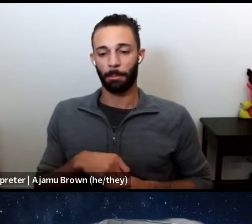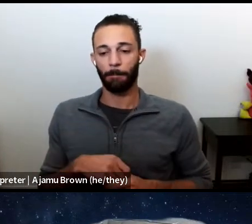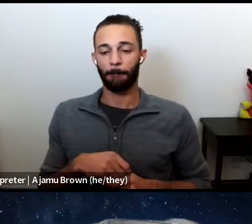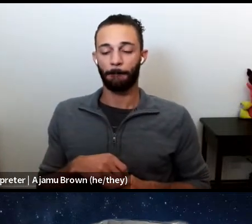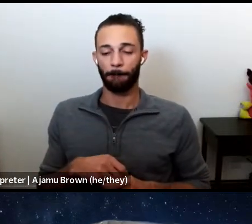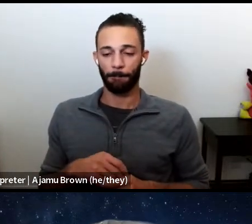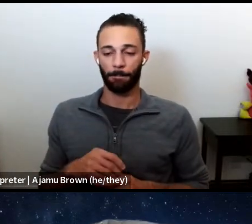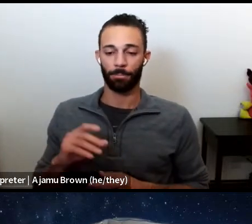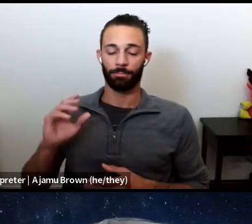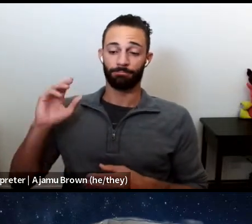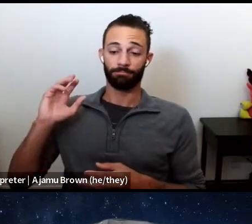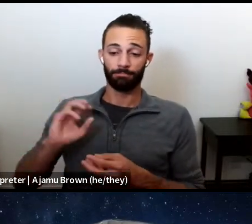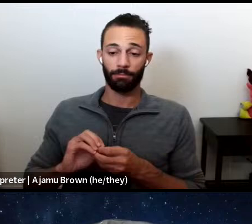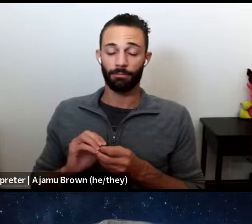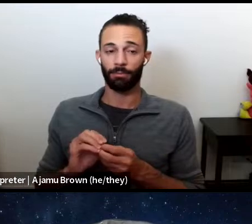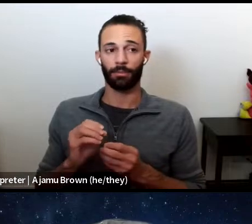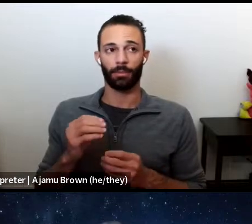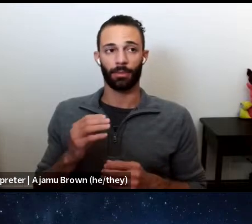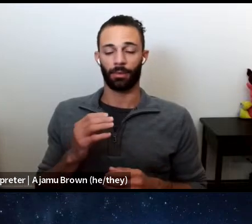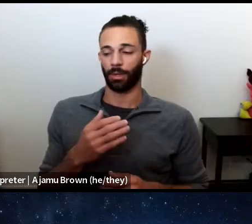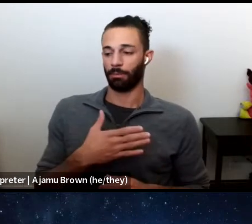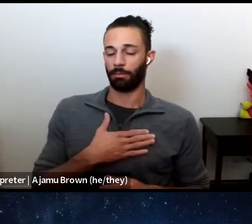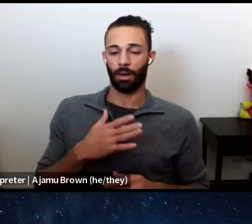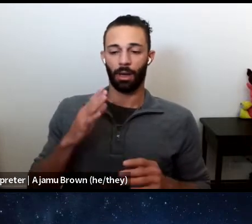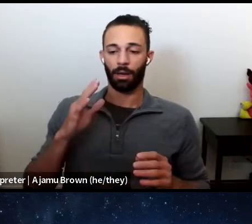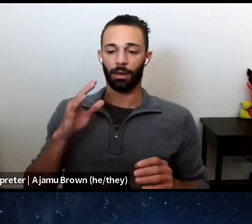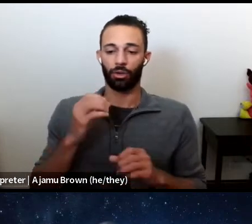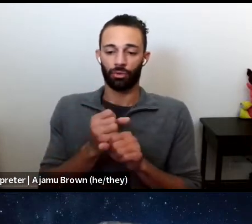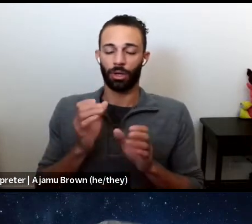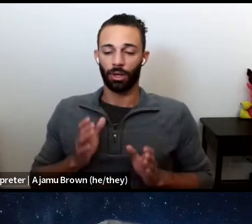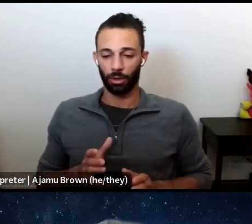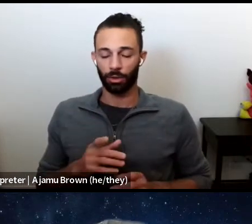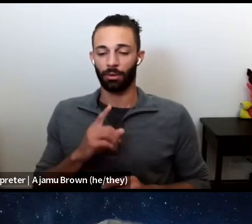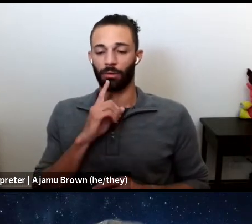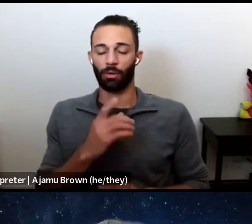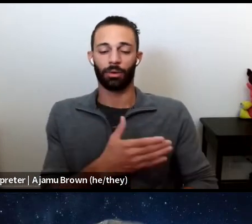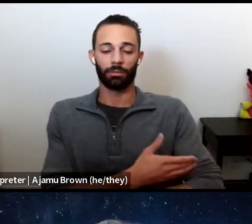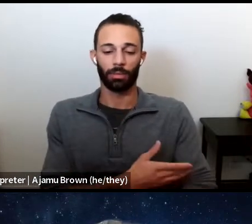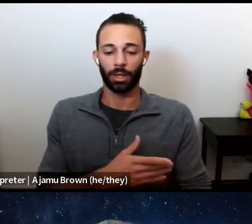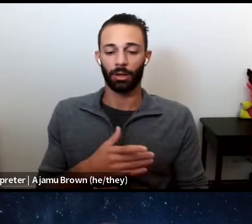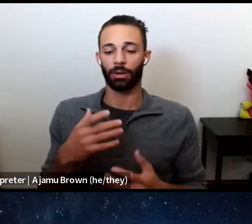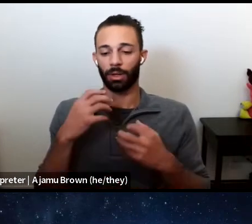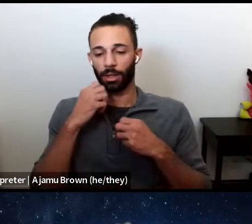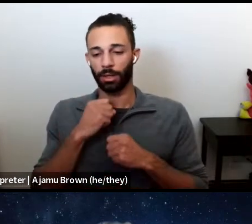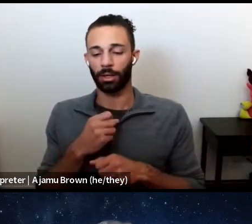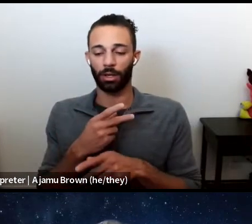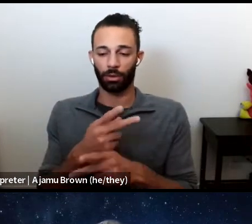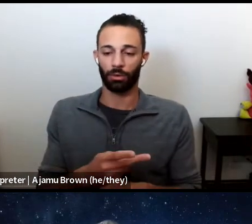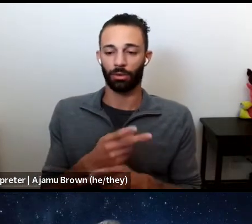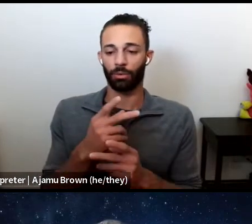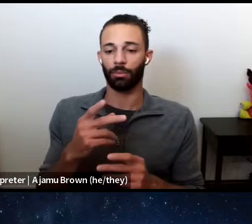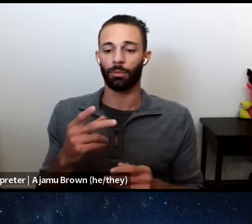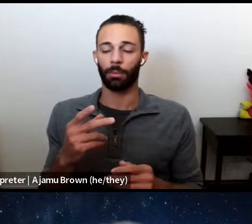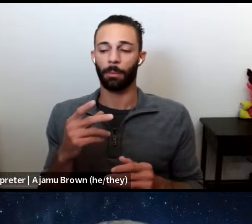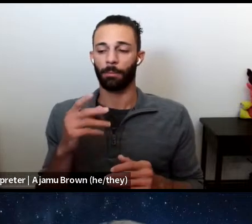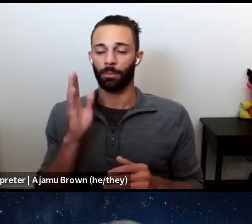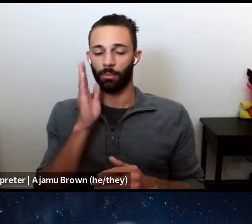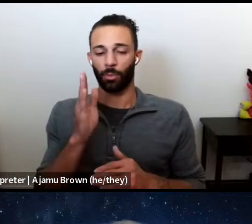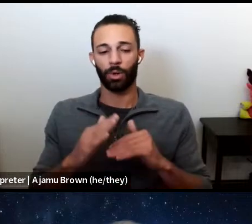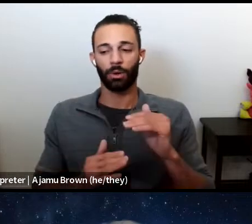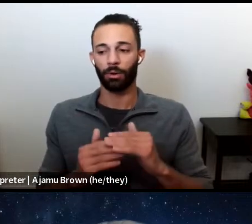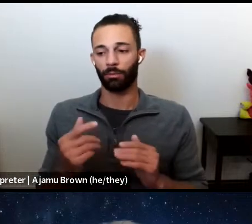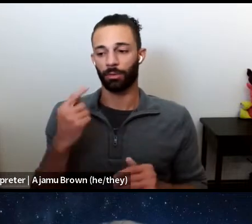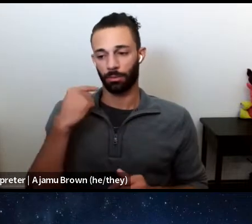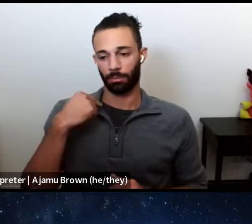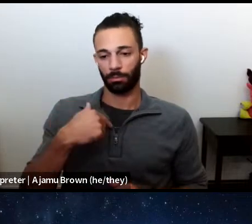and creator are the power, spaciousness, the care, the rage, and they shall comfort me all of my days.